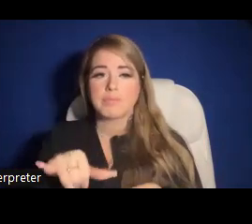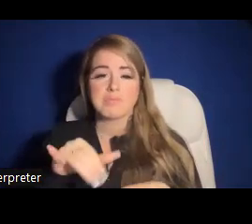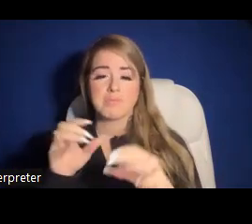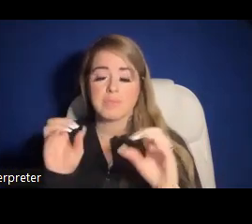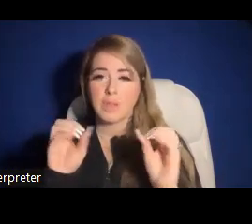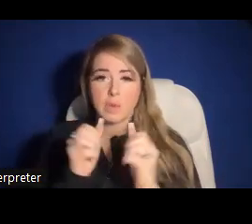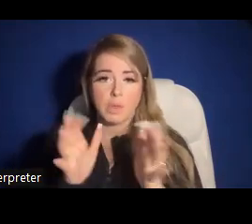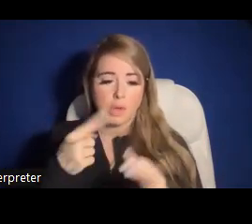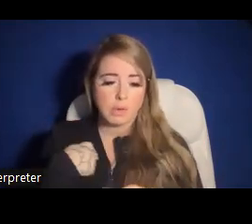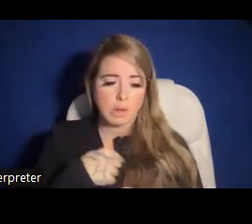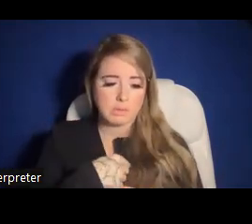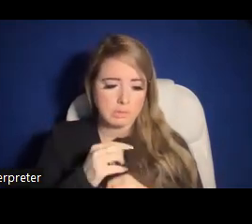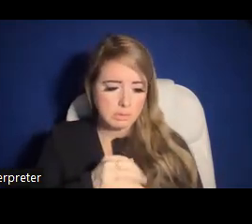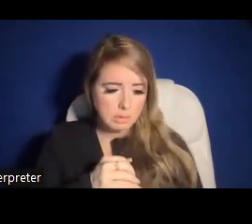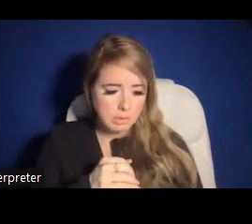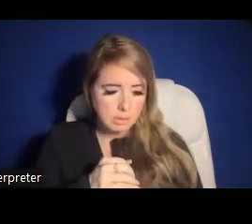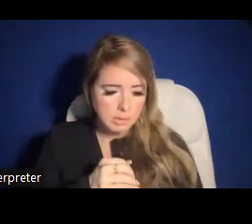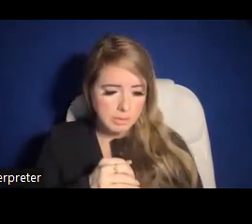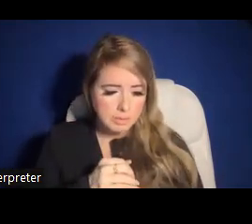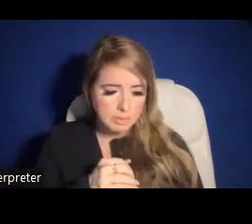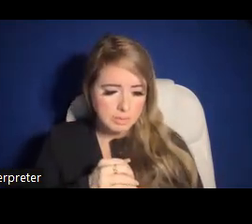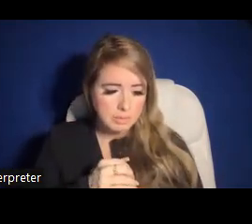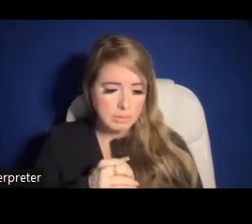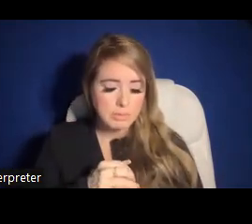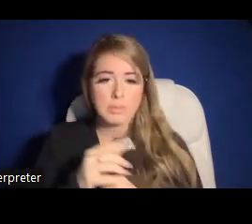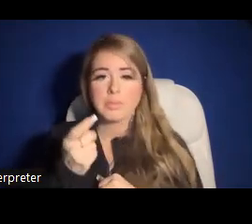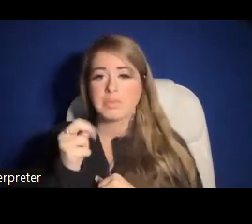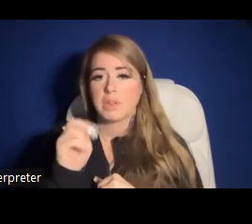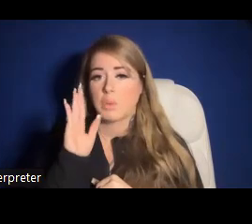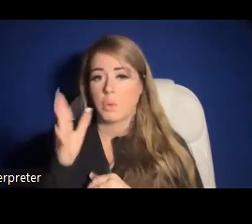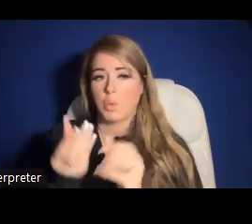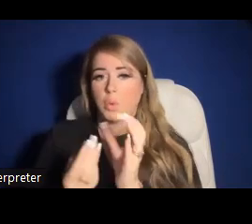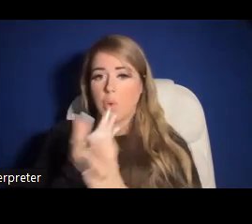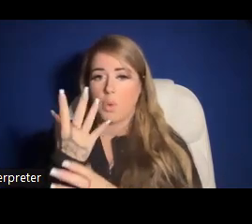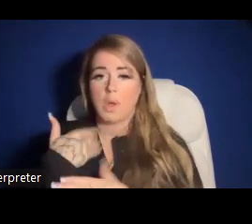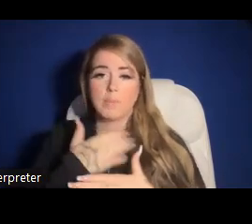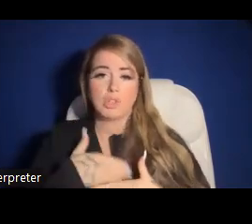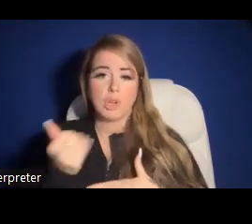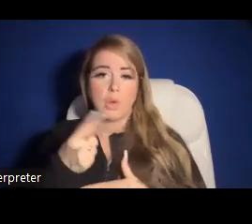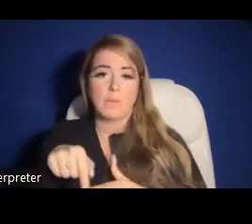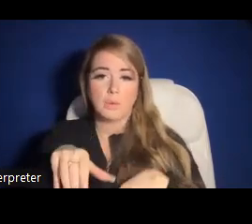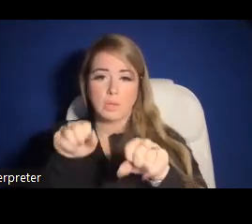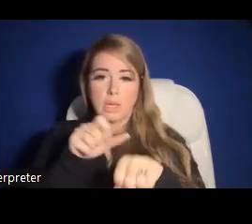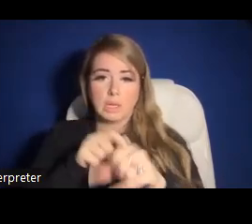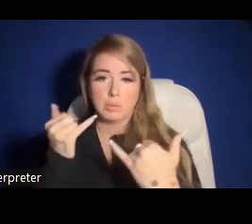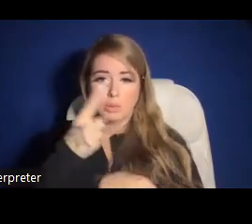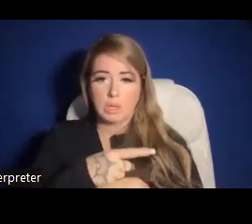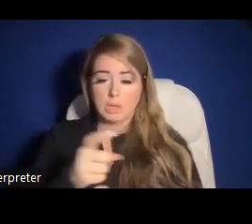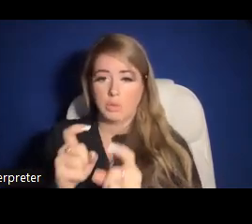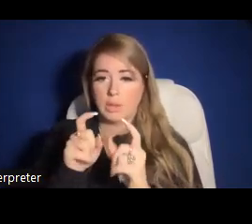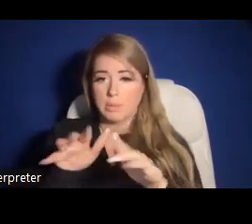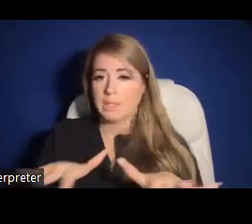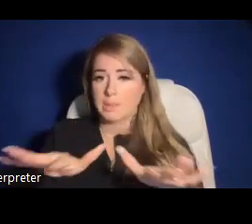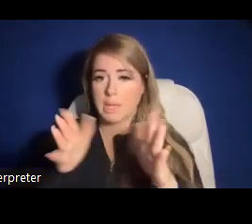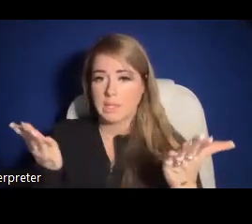us without us, including the soil from which we choose to grow from. So I appreciate all of you taking the time today and for giving me the space on